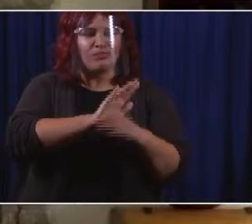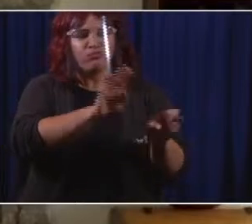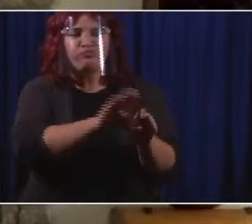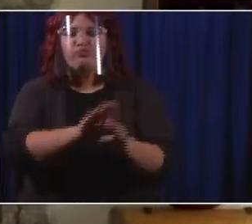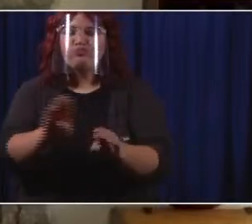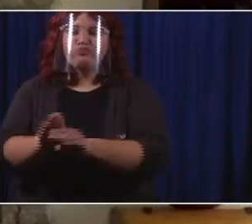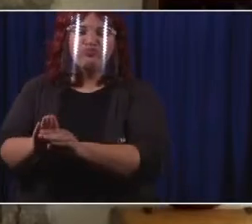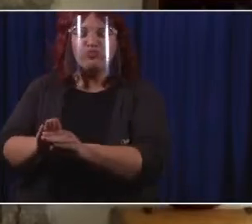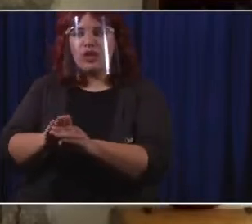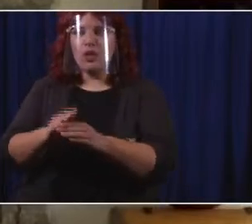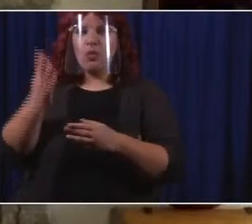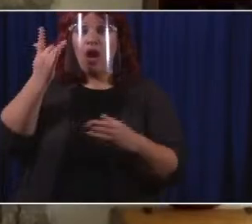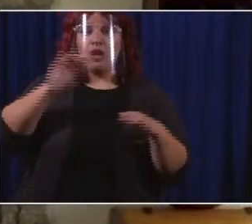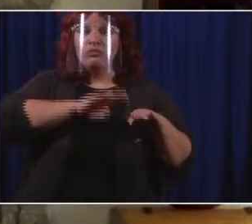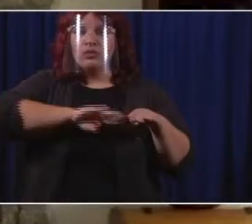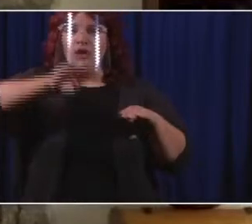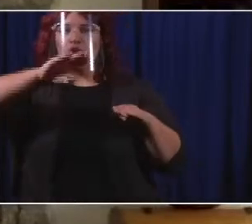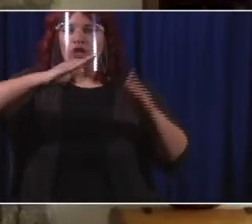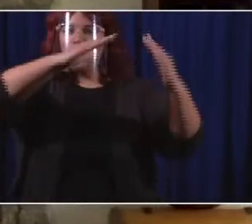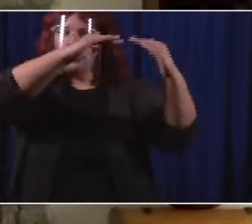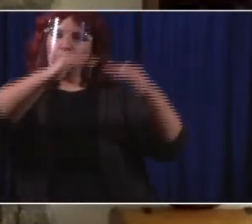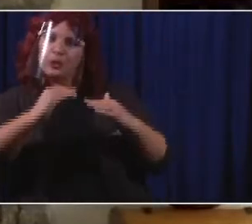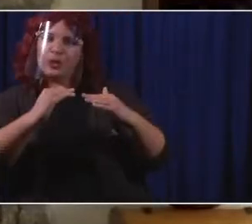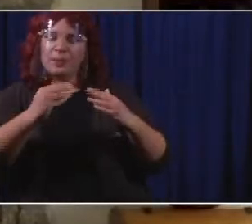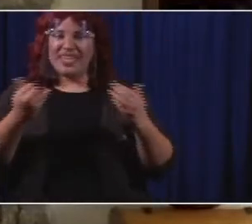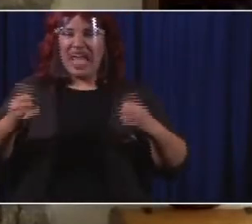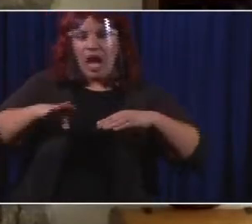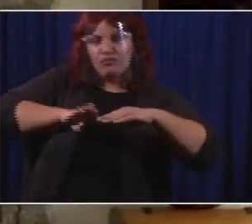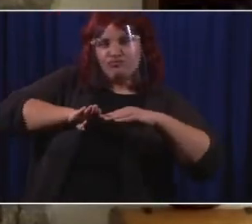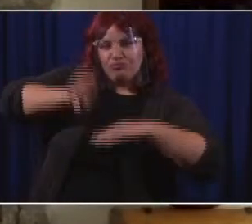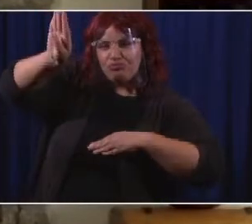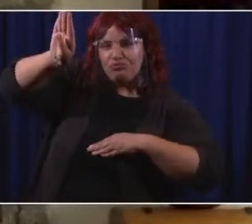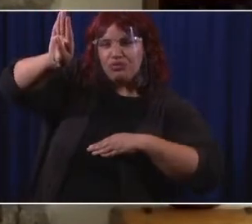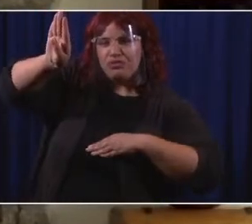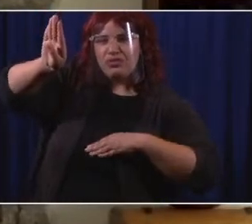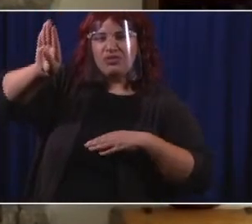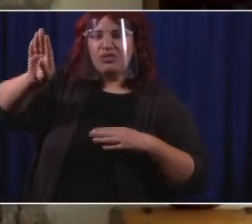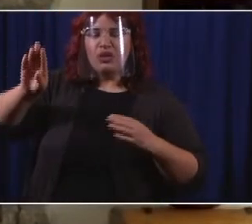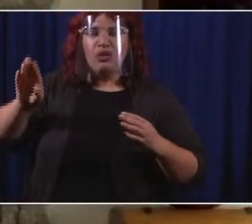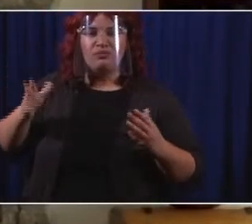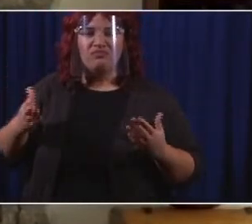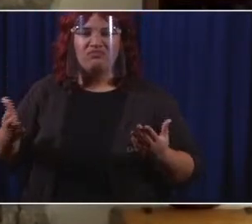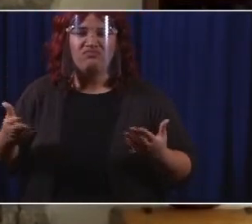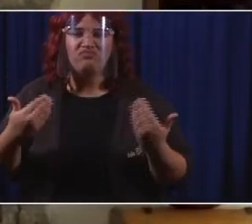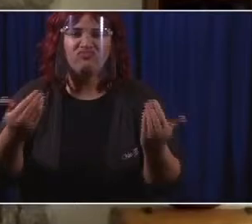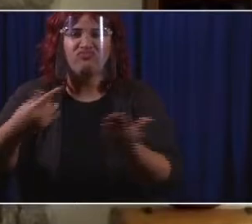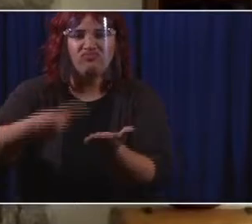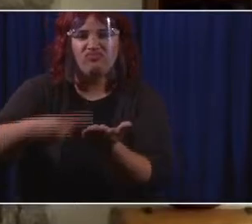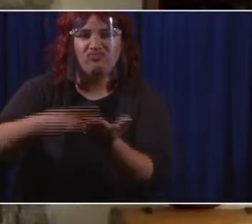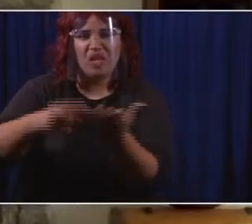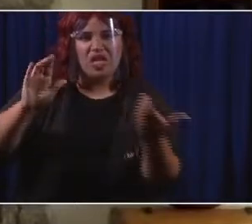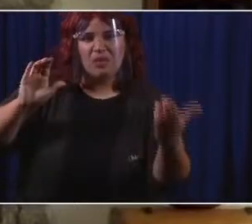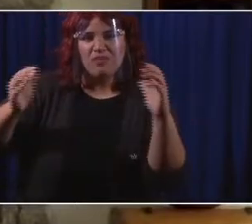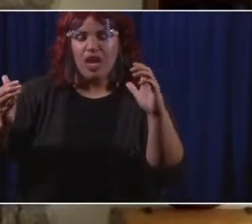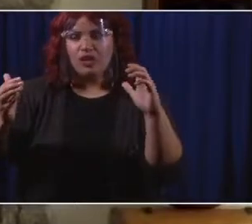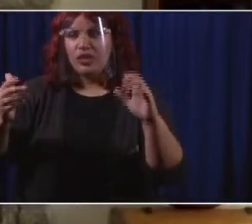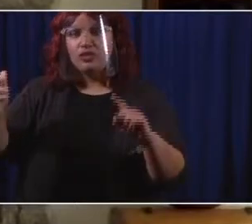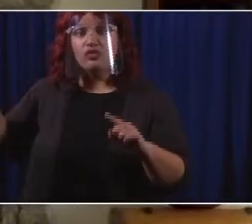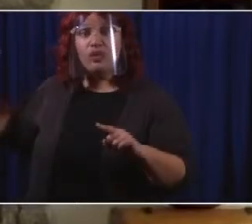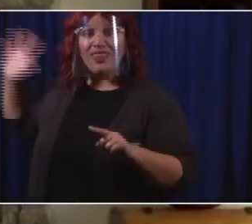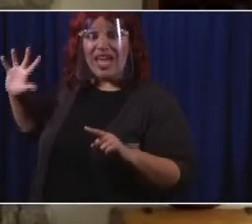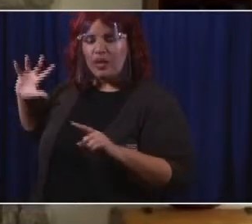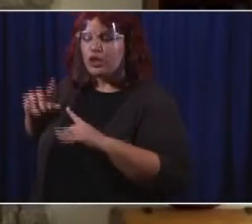seeing a spike now, obviously. So what's the difference from then to right now? Should people expect to see another